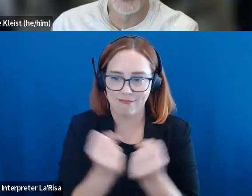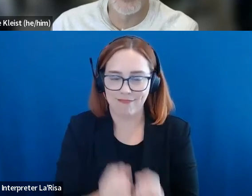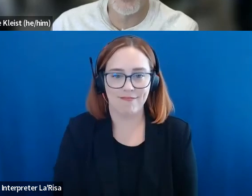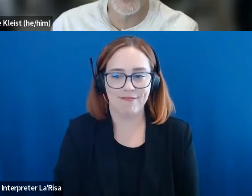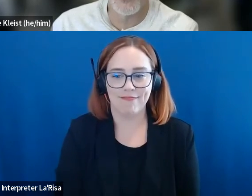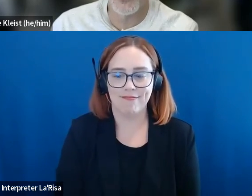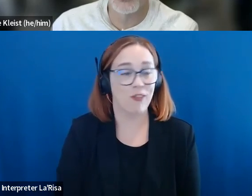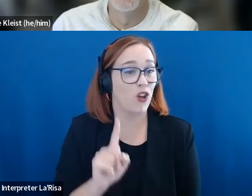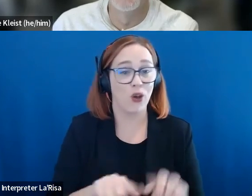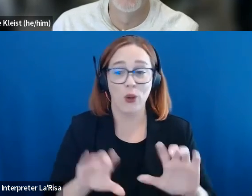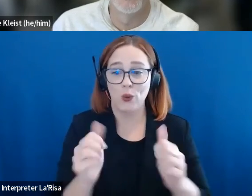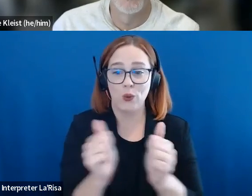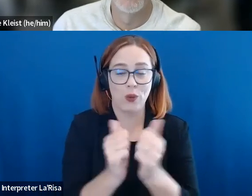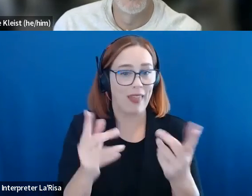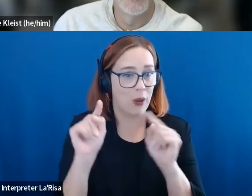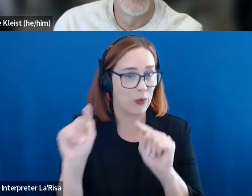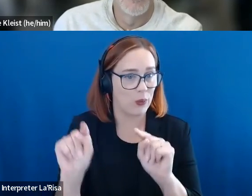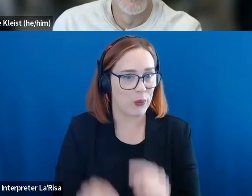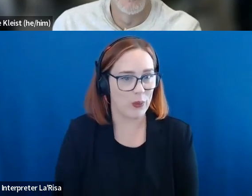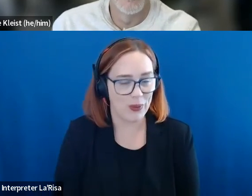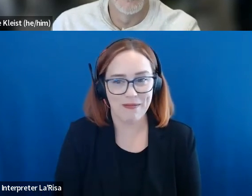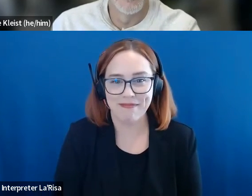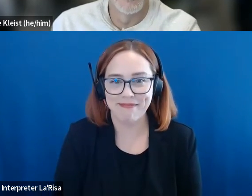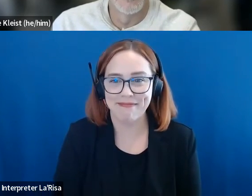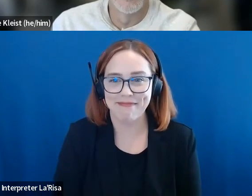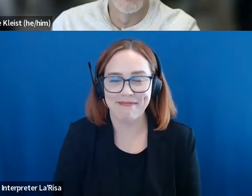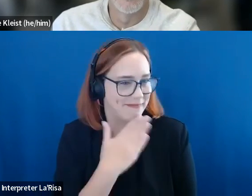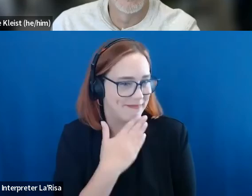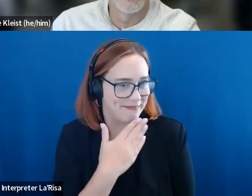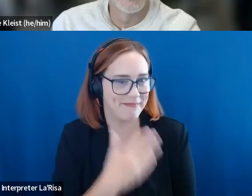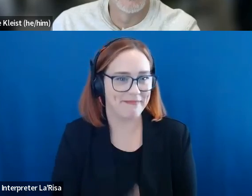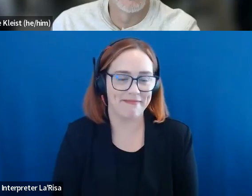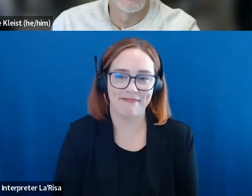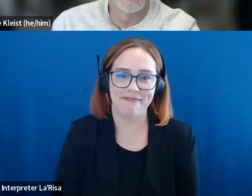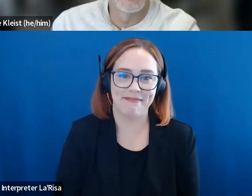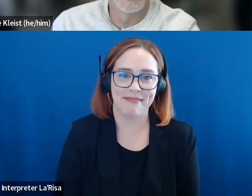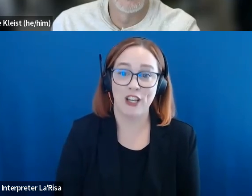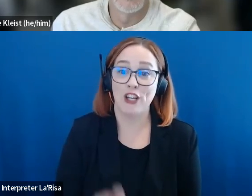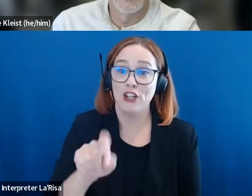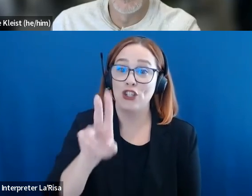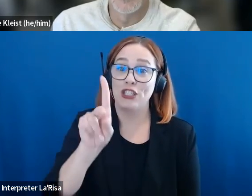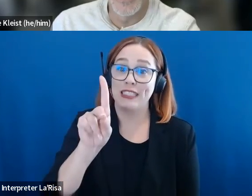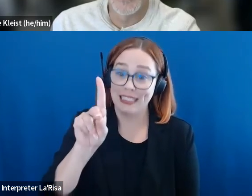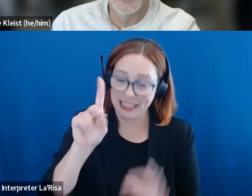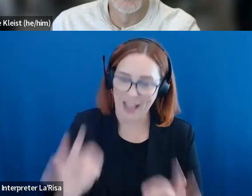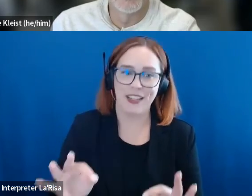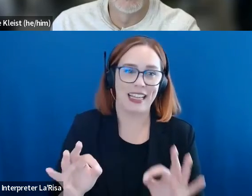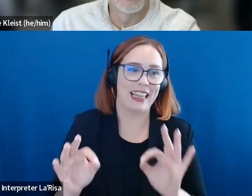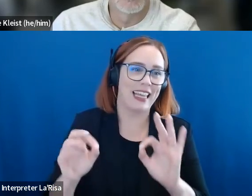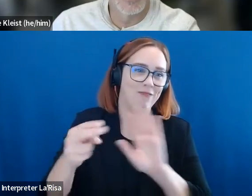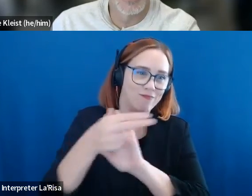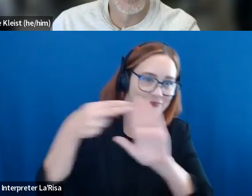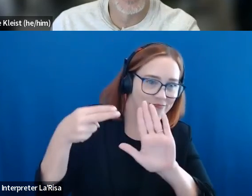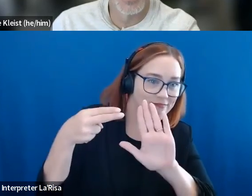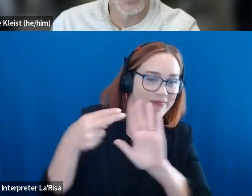couldn't have pulled it off without you. Definitely Thank you not. That both. You should definitely have, you should definitely be highlighted. Thank you. Now, Yeah. we'll be